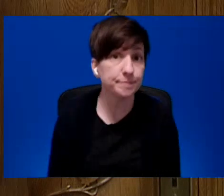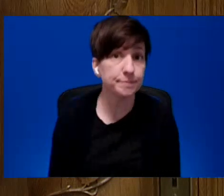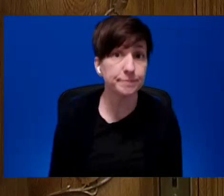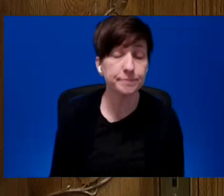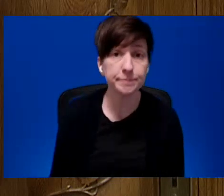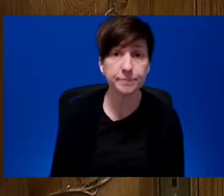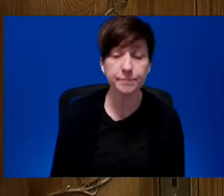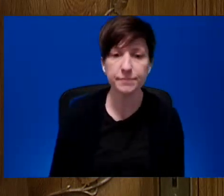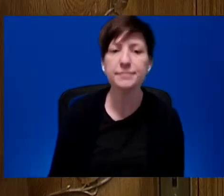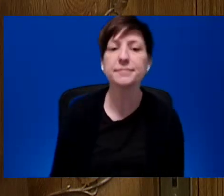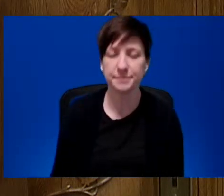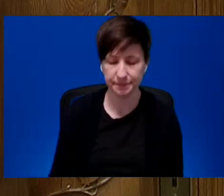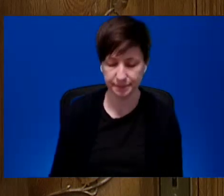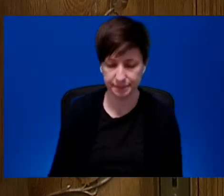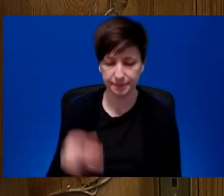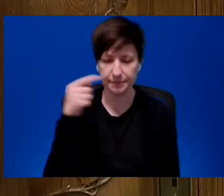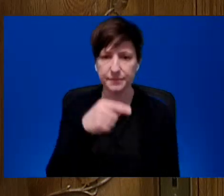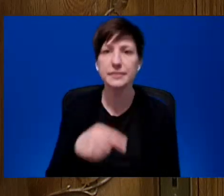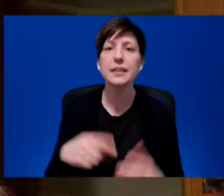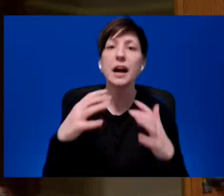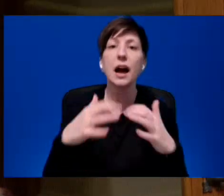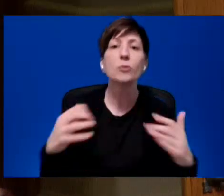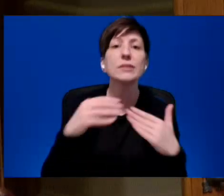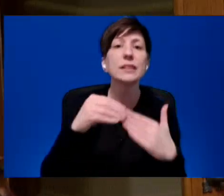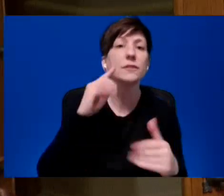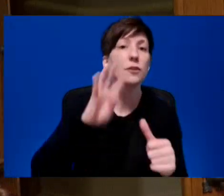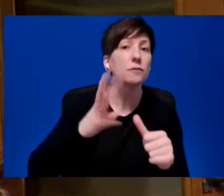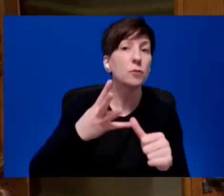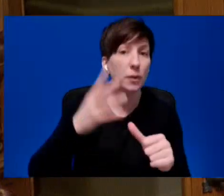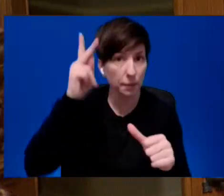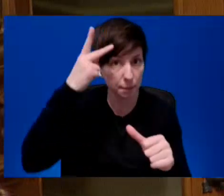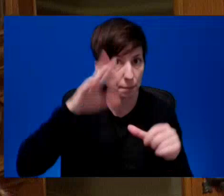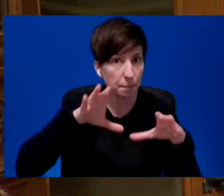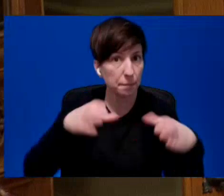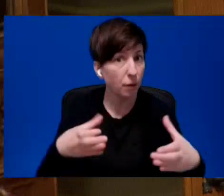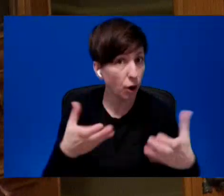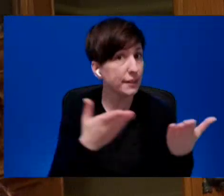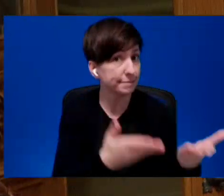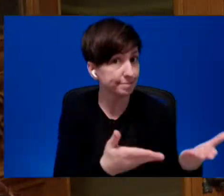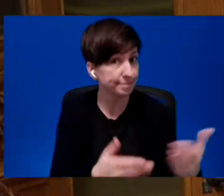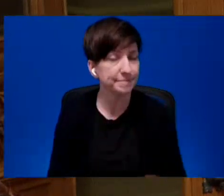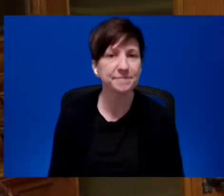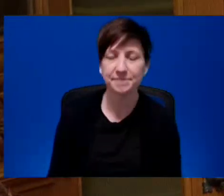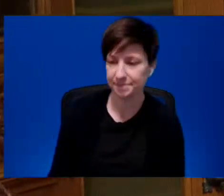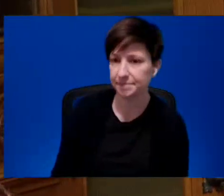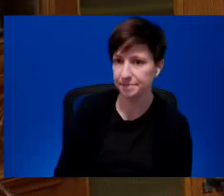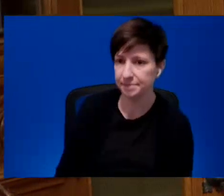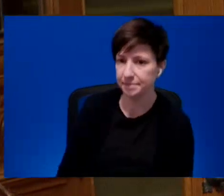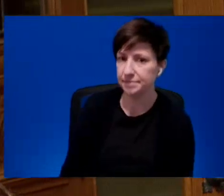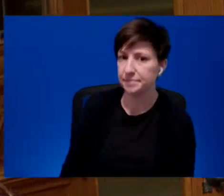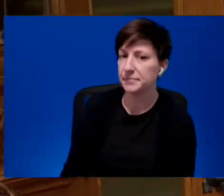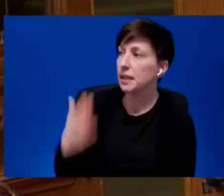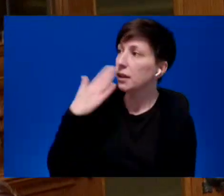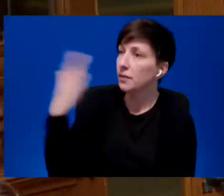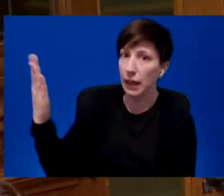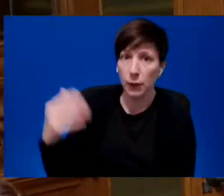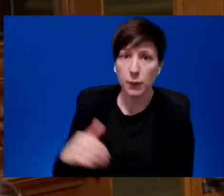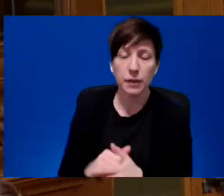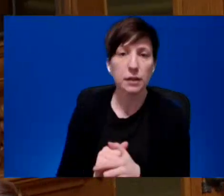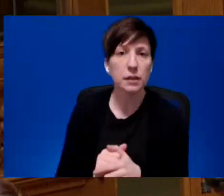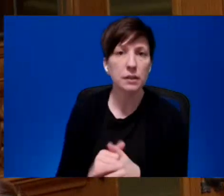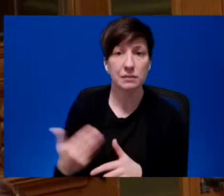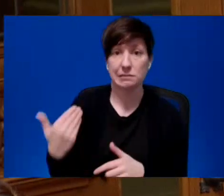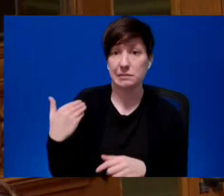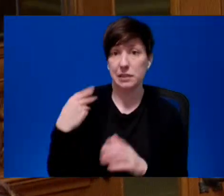House Leader of the Fourth Party. Thank you very much, Mr. Speaker. Just 2 hours ago, the wait time